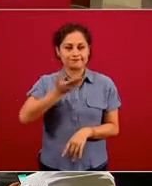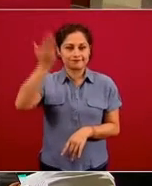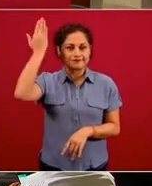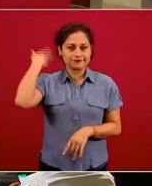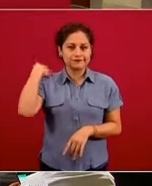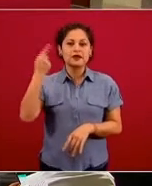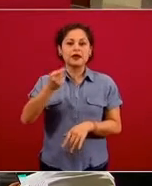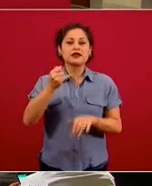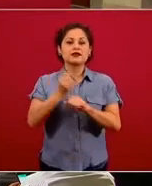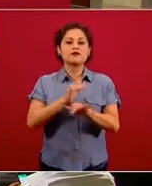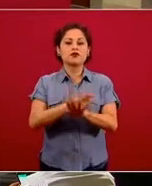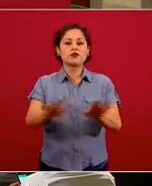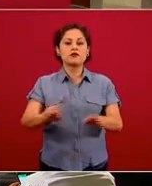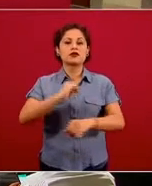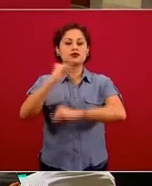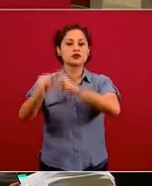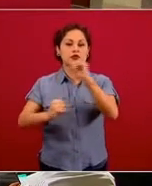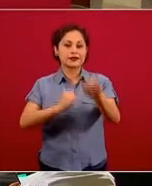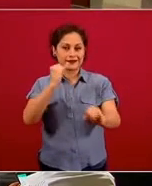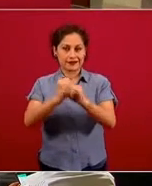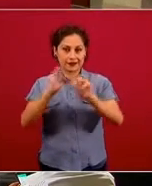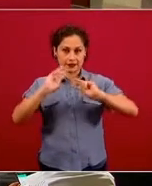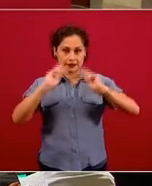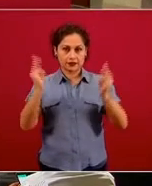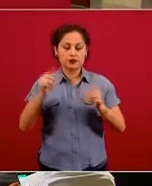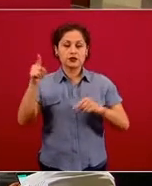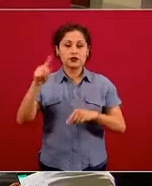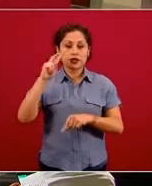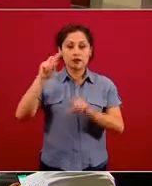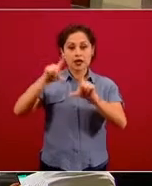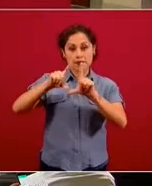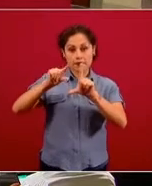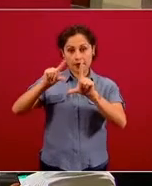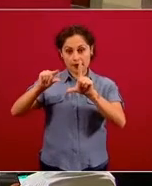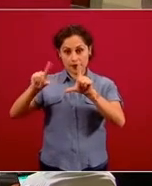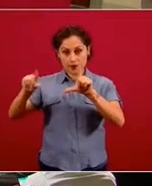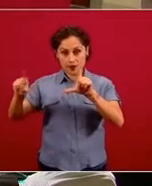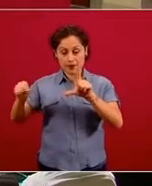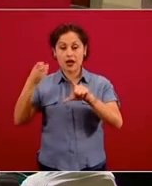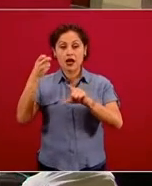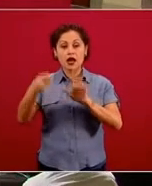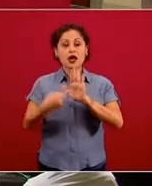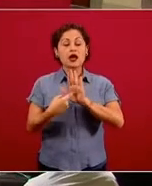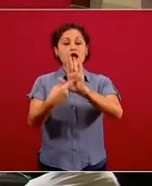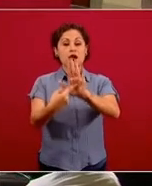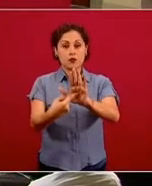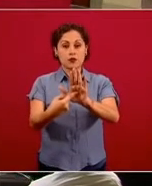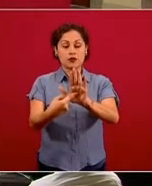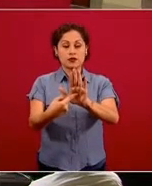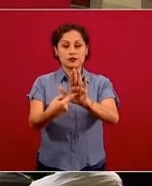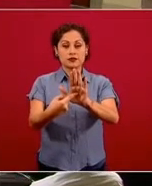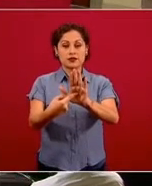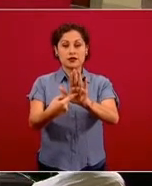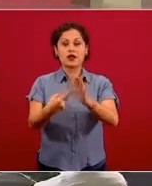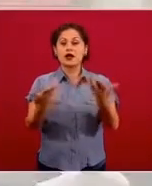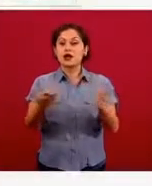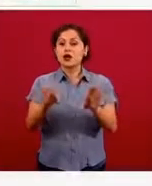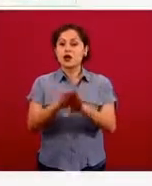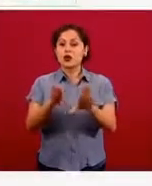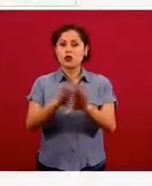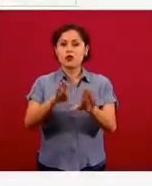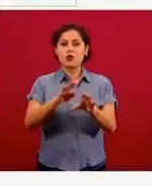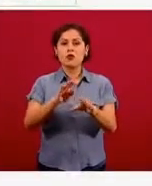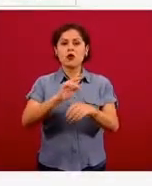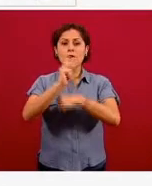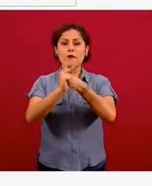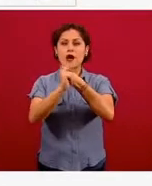panorama internacional, As que we se usually resume do, en let's esta begin with the gráfica de barras international que landscape, nos which is muestra cuál es la summarized through distribución this por chart. regiones del